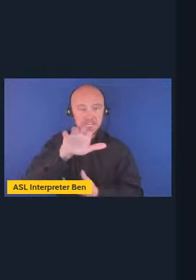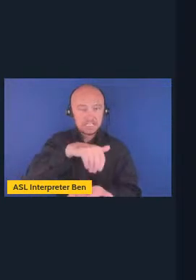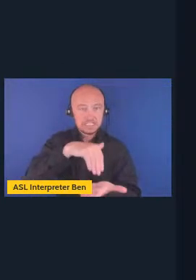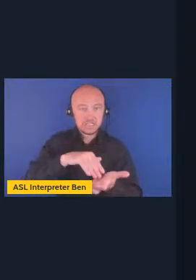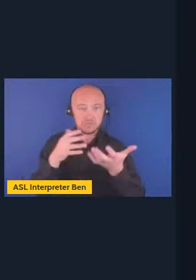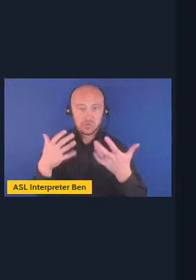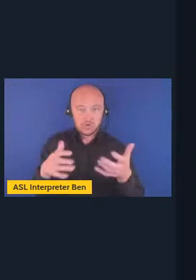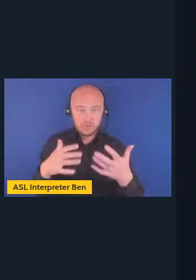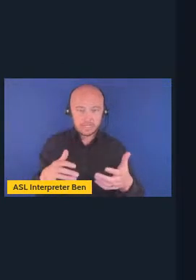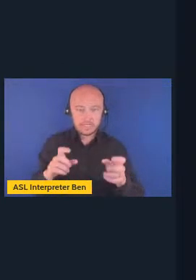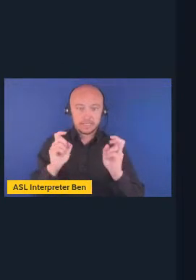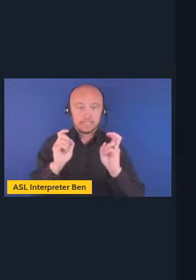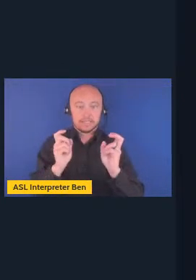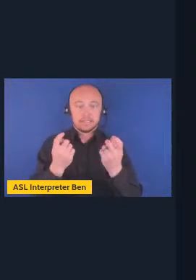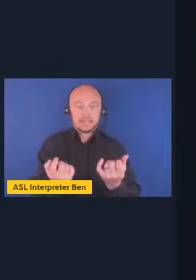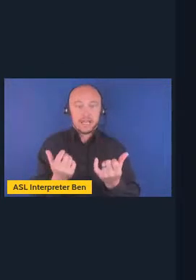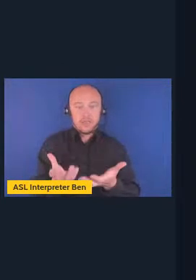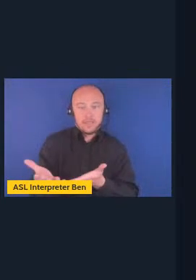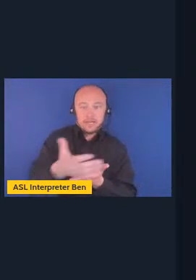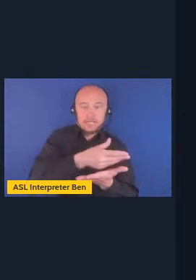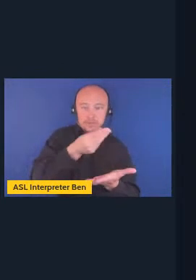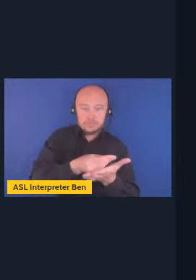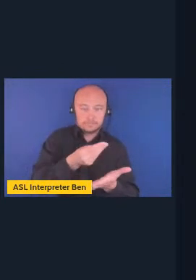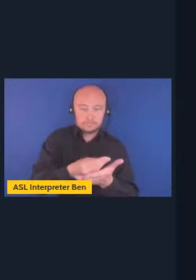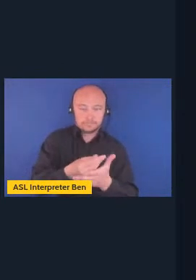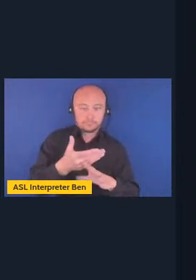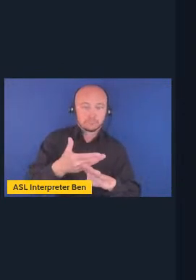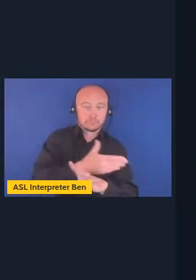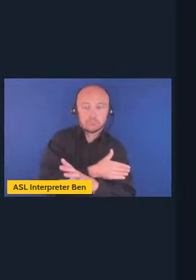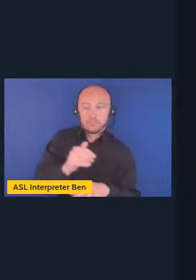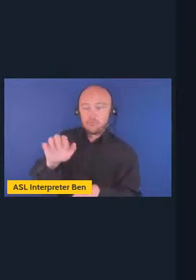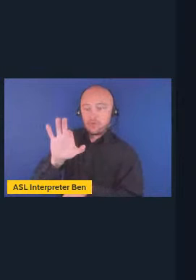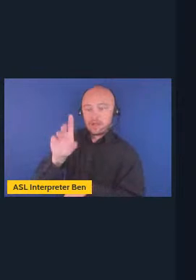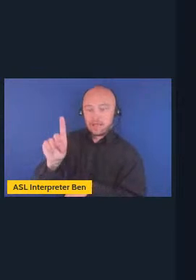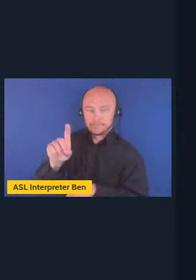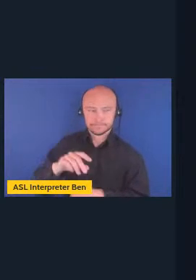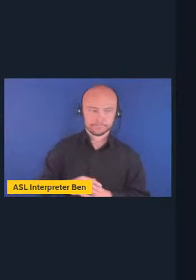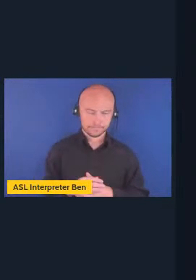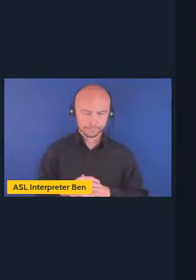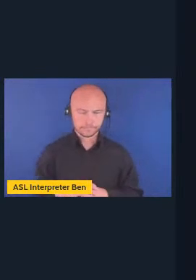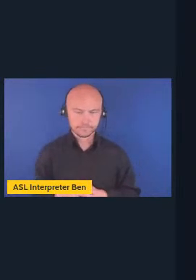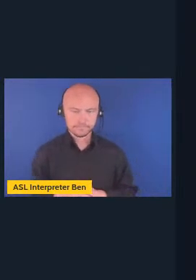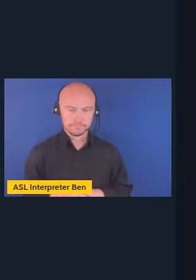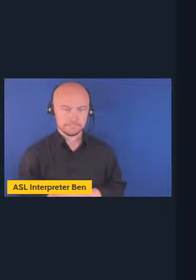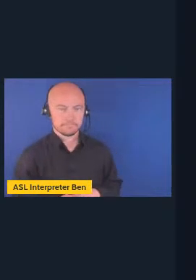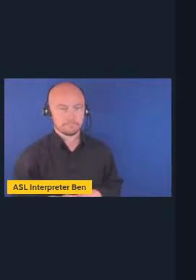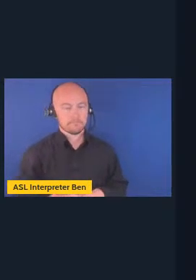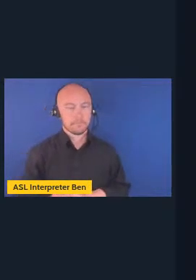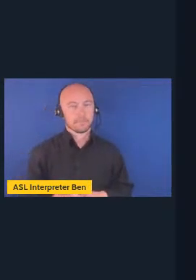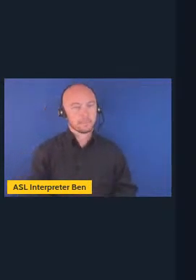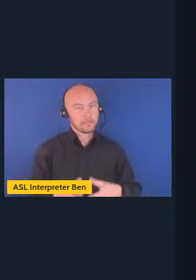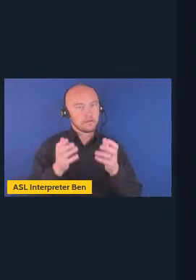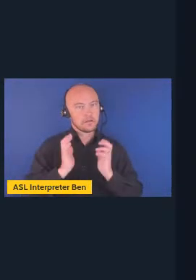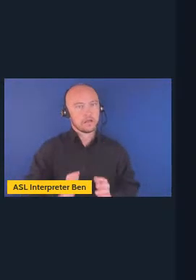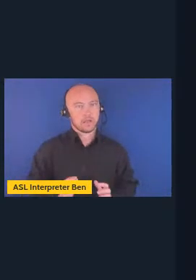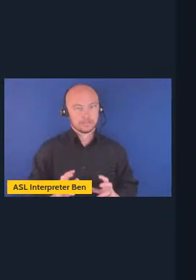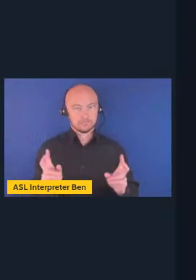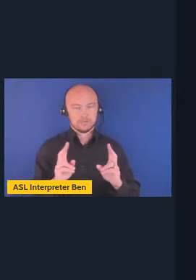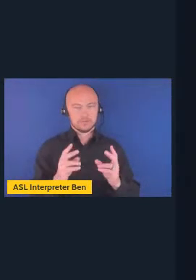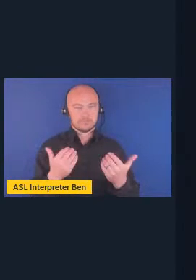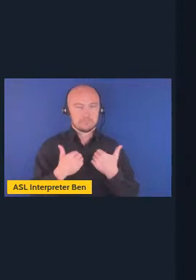they need to amortize before they move onto the AWS cloud. Customers may be having in